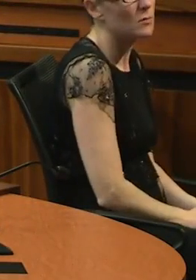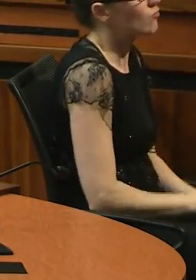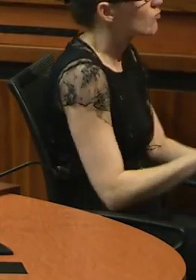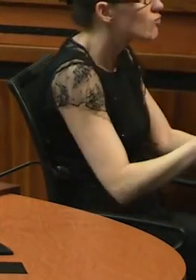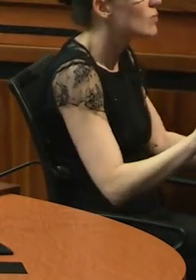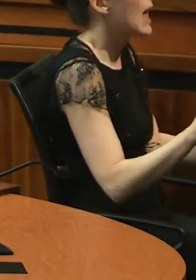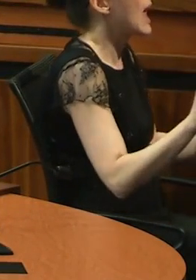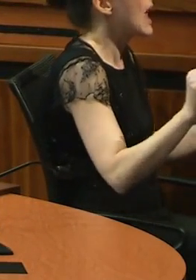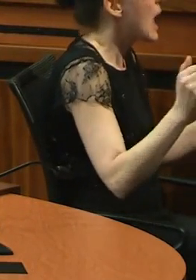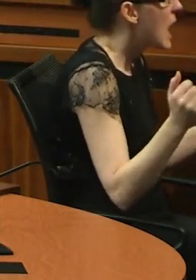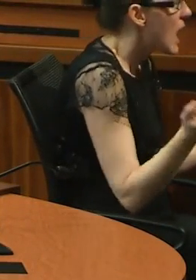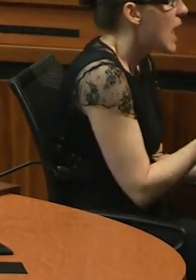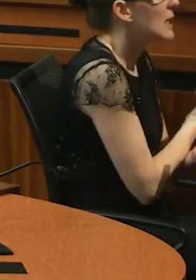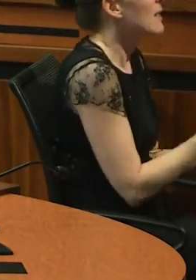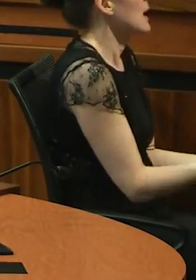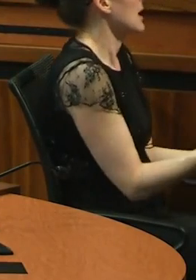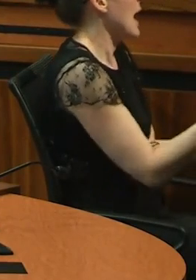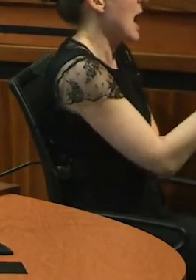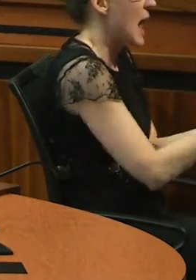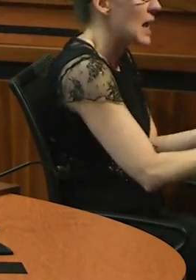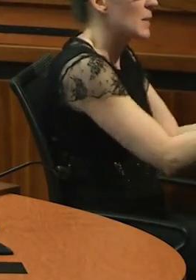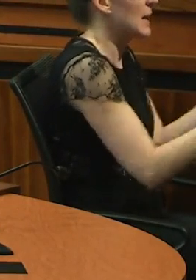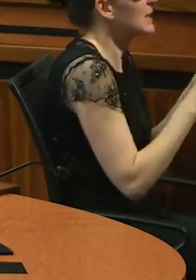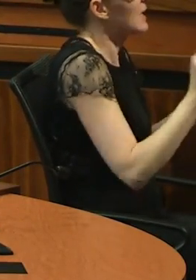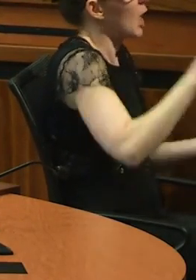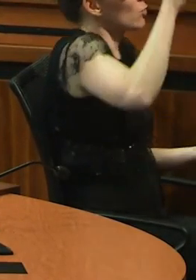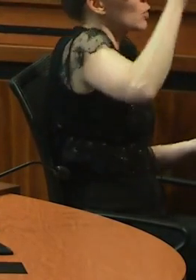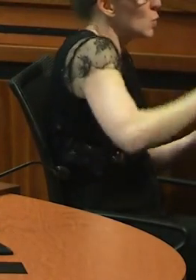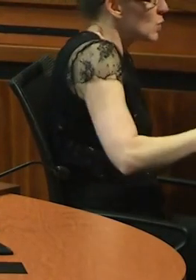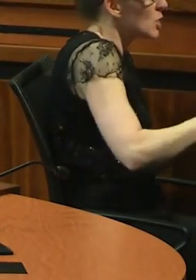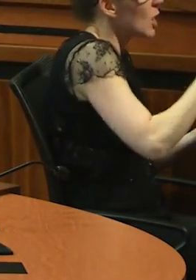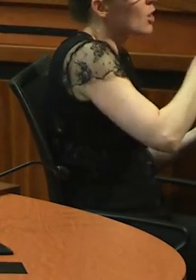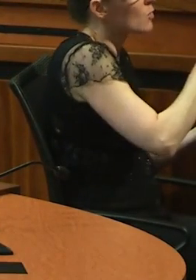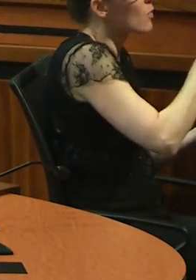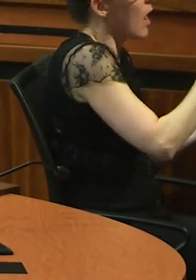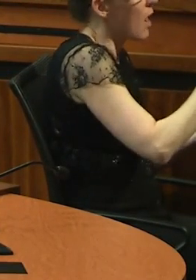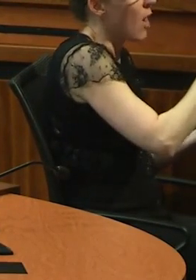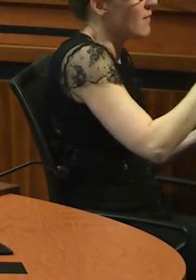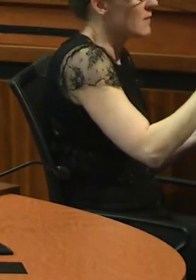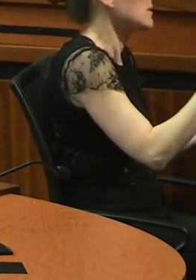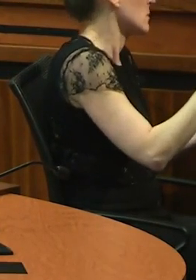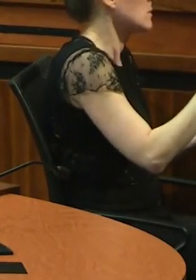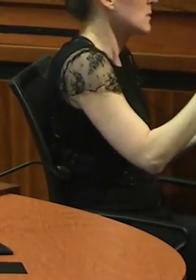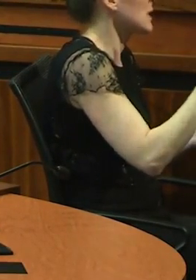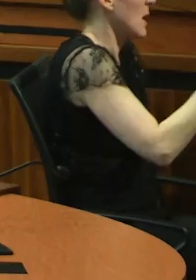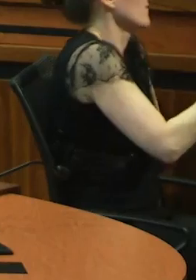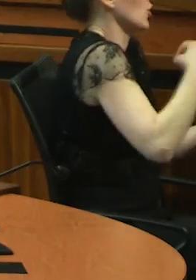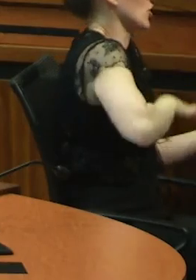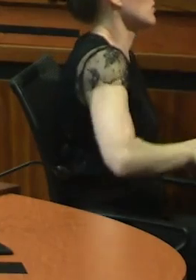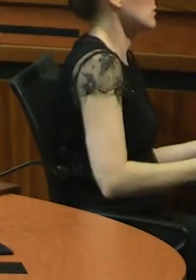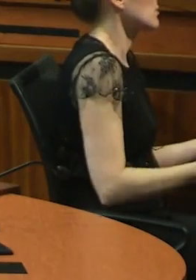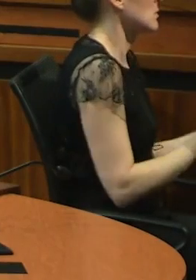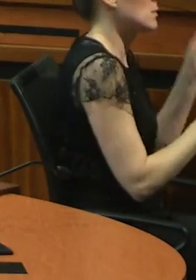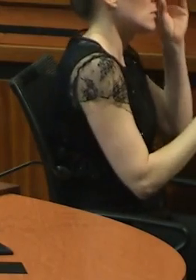is a positive for the watershed. Right. We will talk a little bit, though, about how the size of the problem is such that it requires not only that, but much bigger,